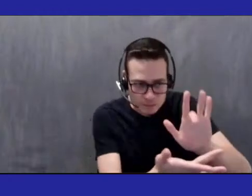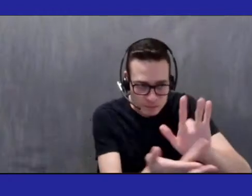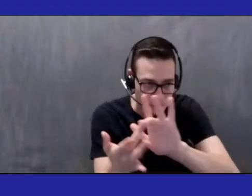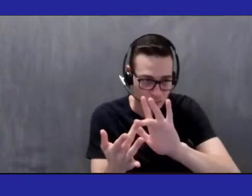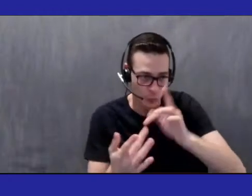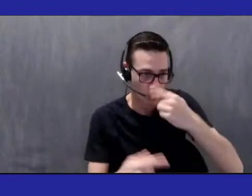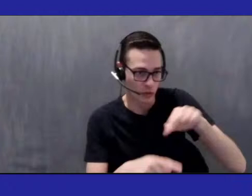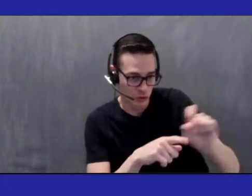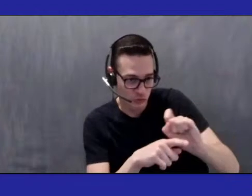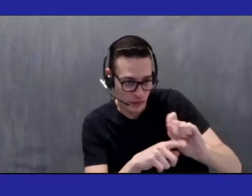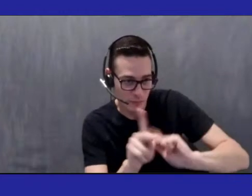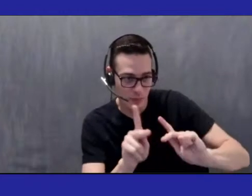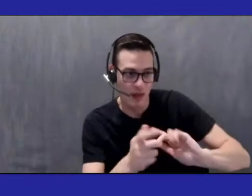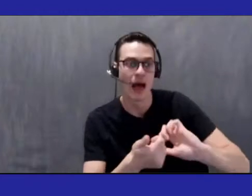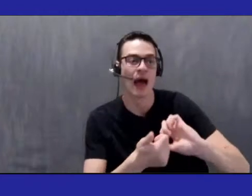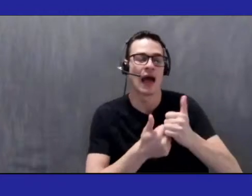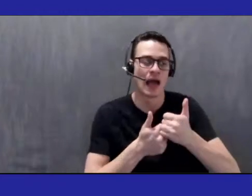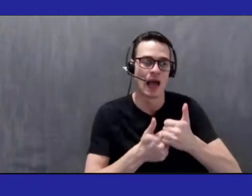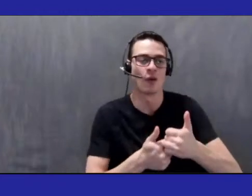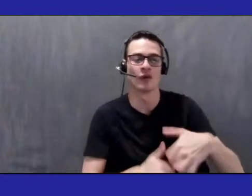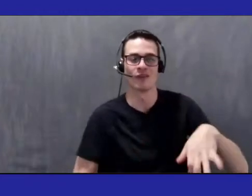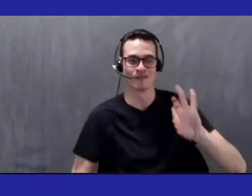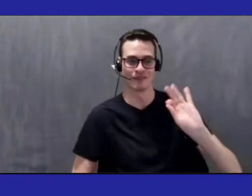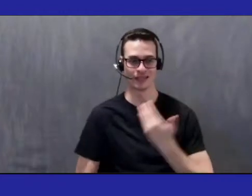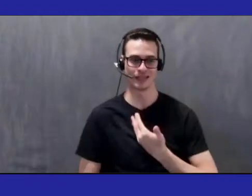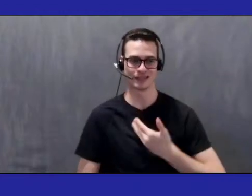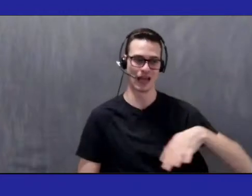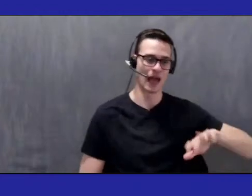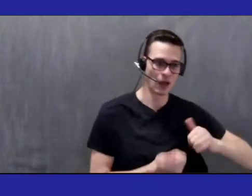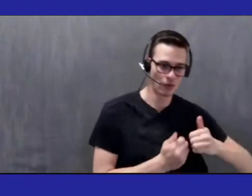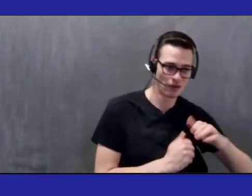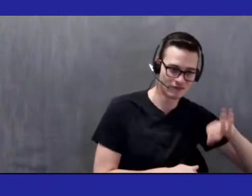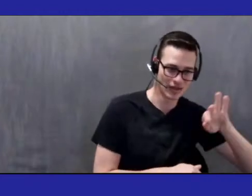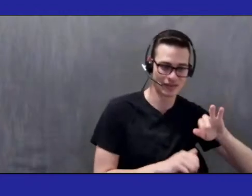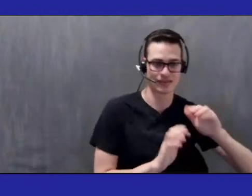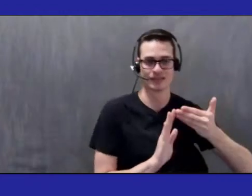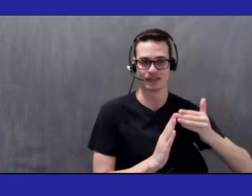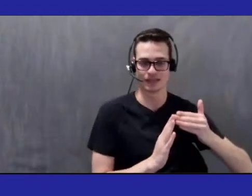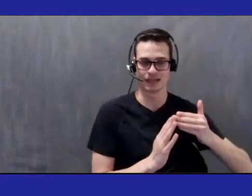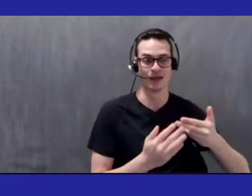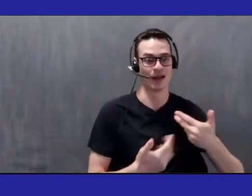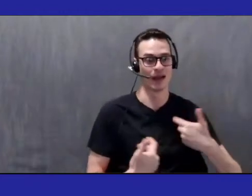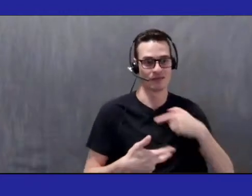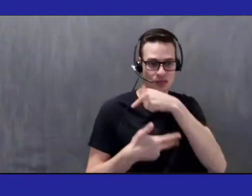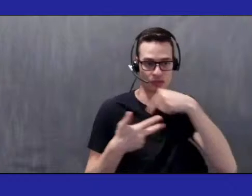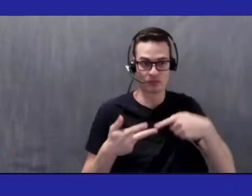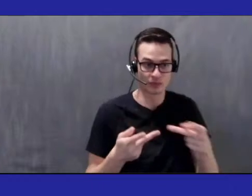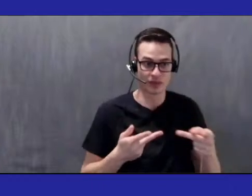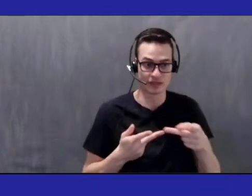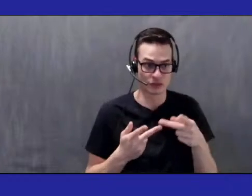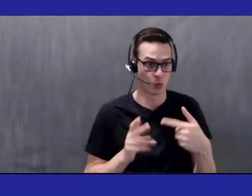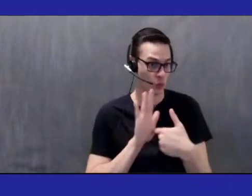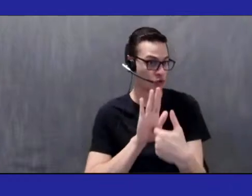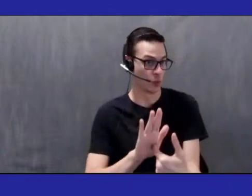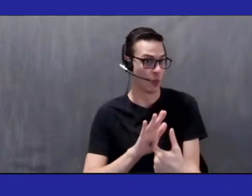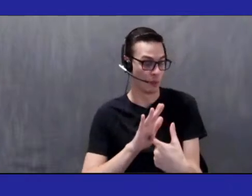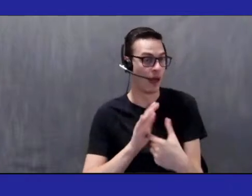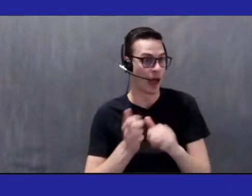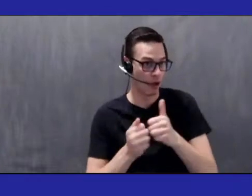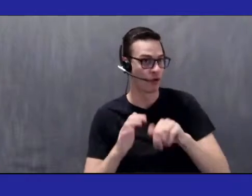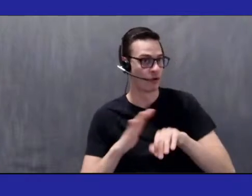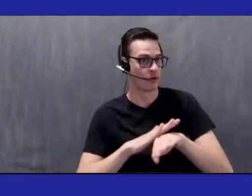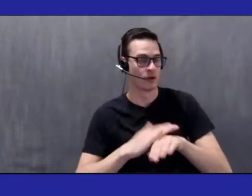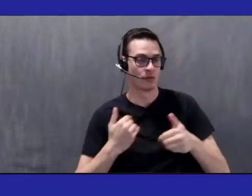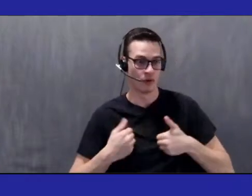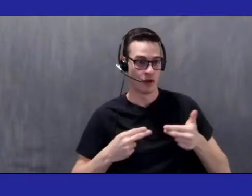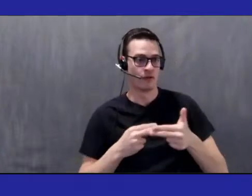business with the city, these are the 3 places to look. This is how you do it. And we actually just do a demonstration. So we'll have a slide deck. We'll have